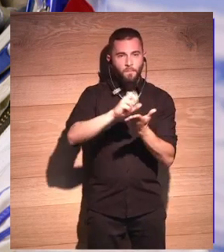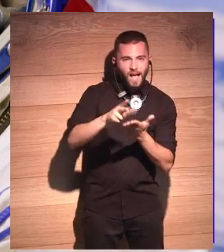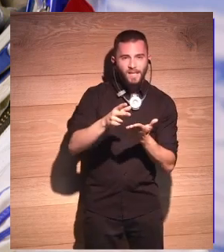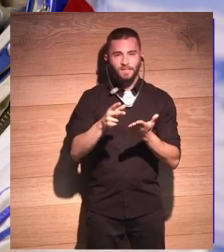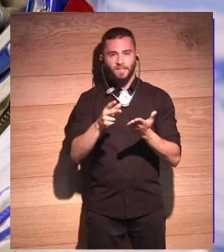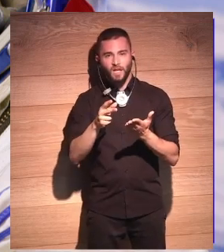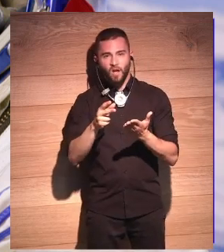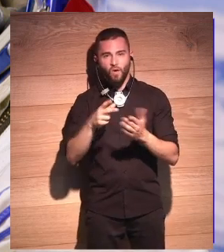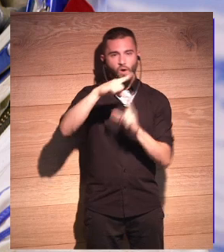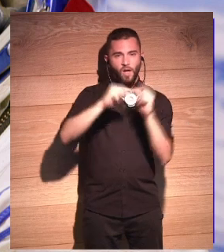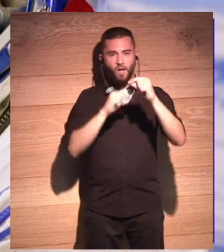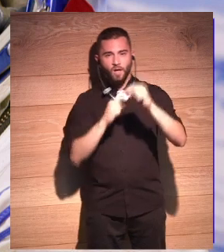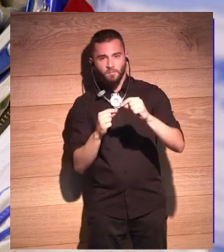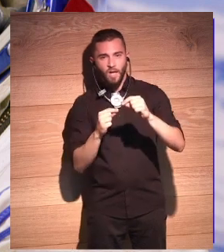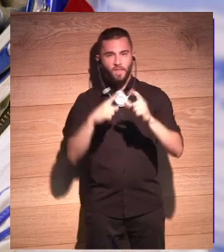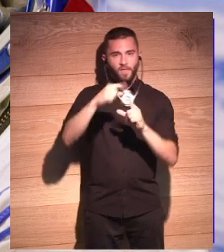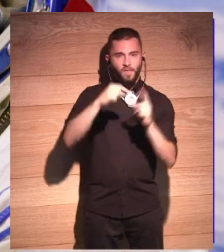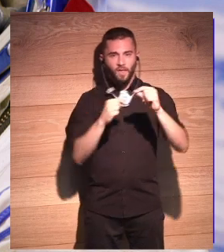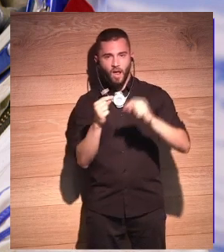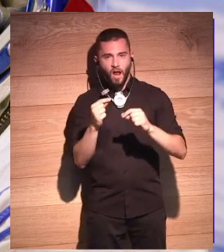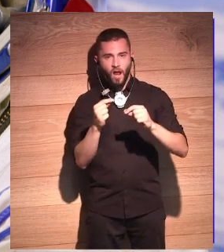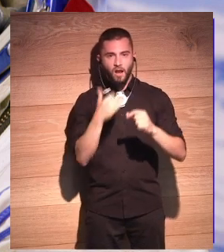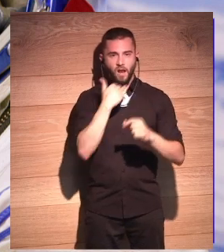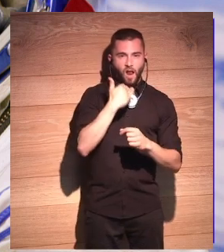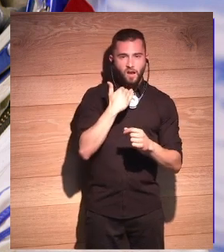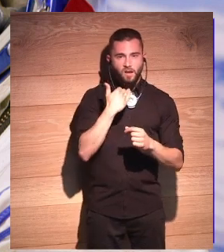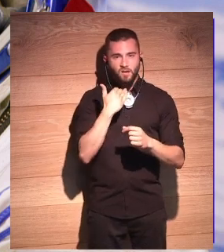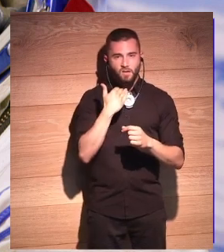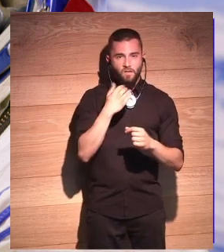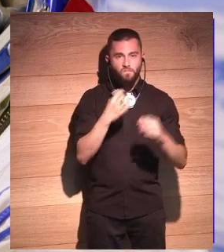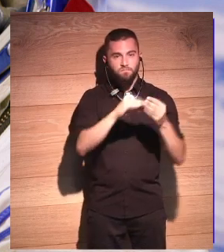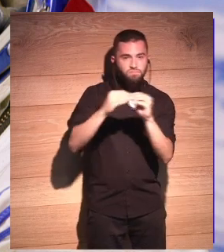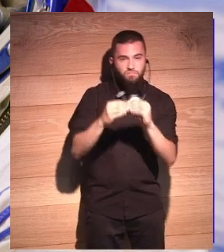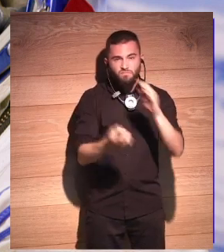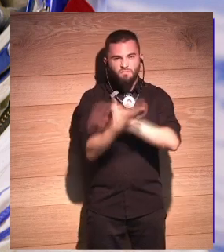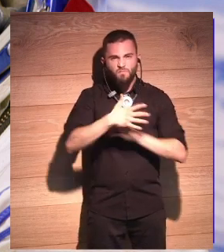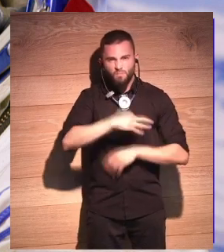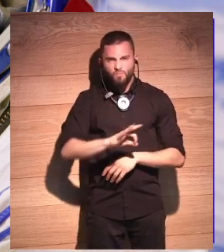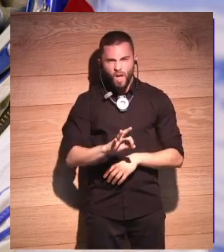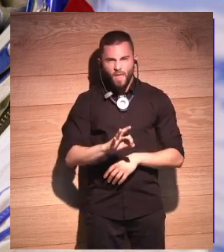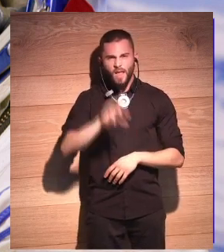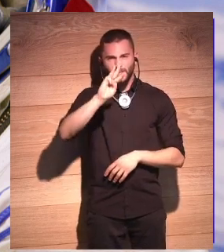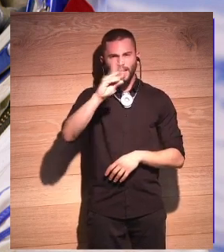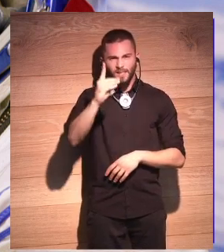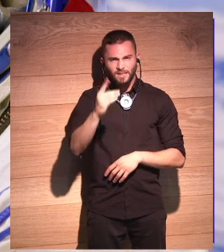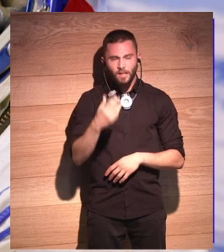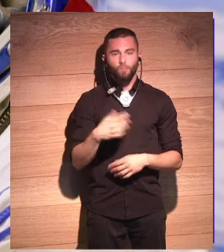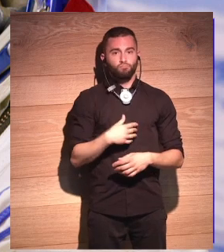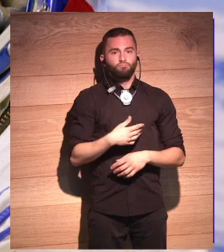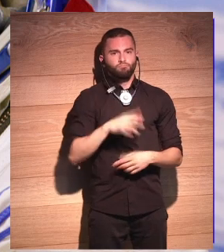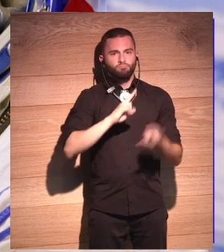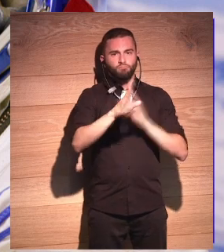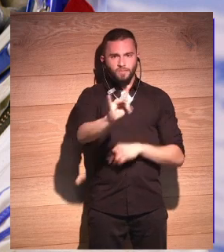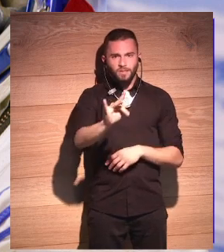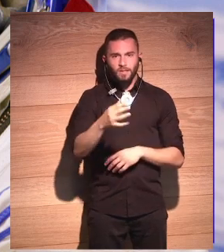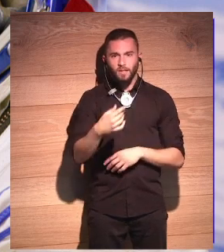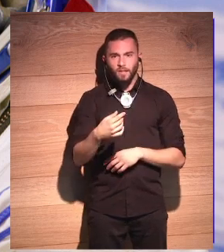Station? And we said, yes. Can we have a 3D model of the space station, please? And they go, no.